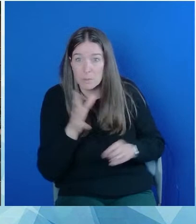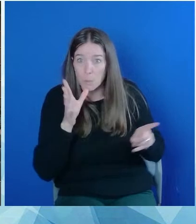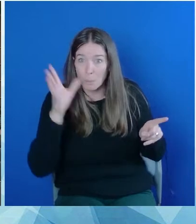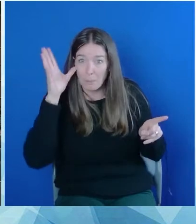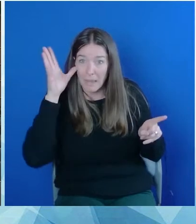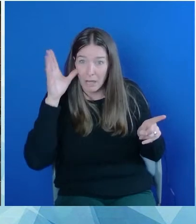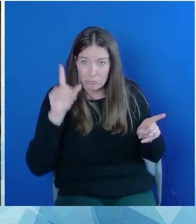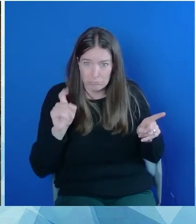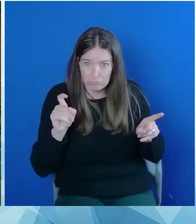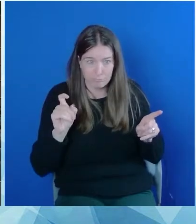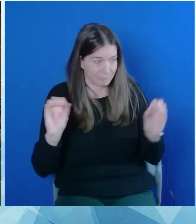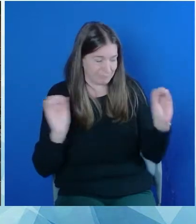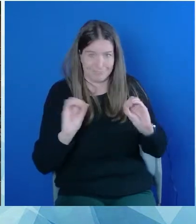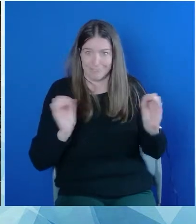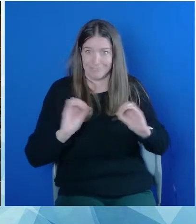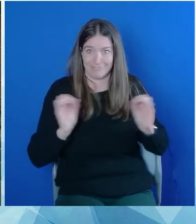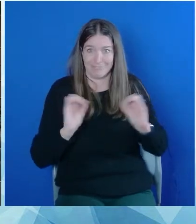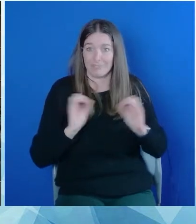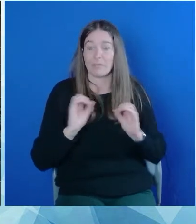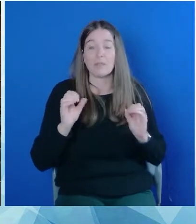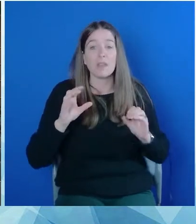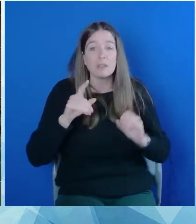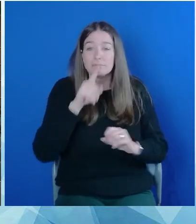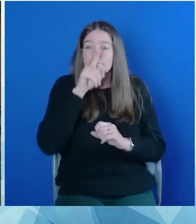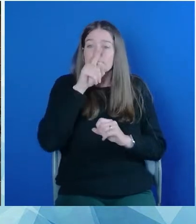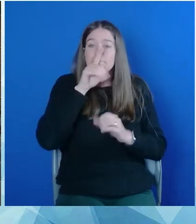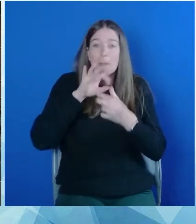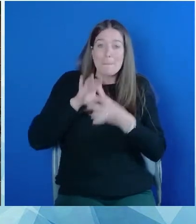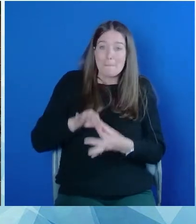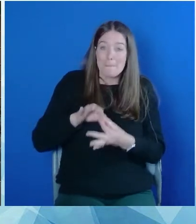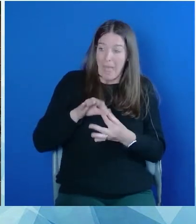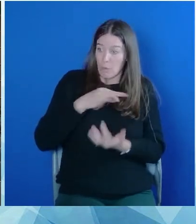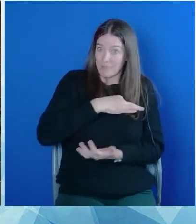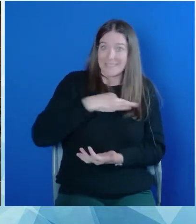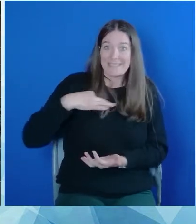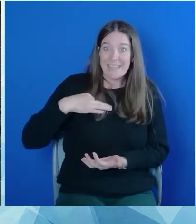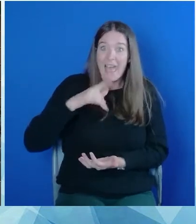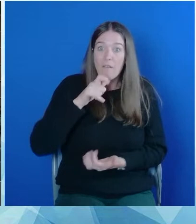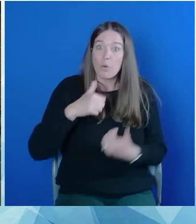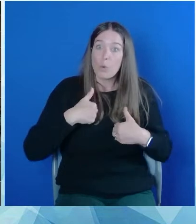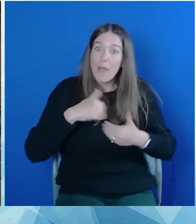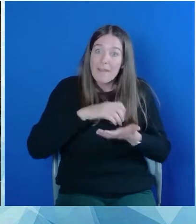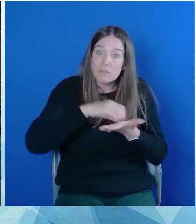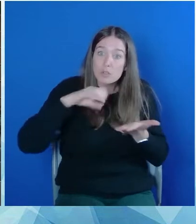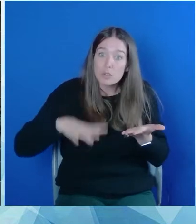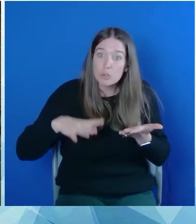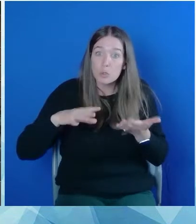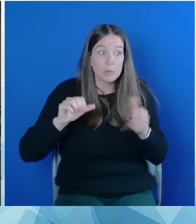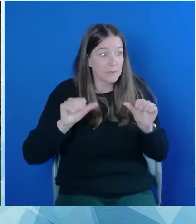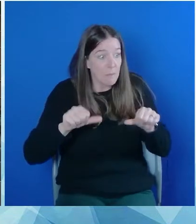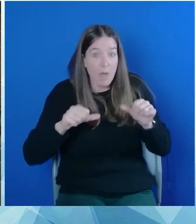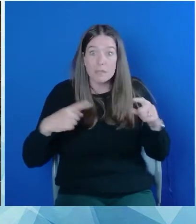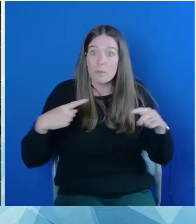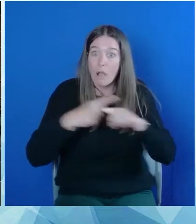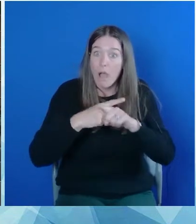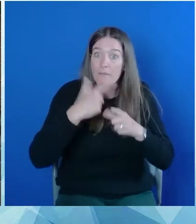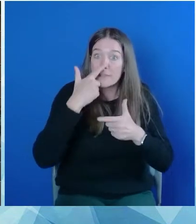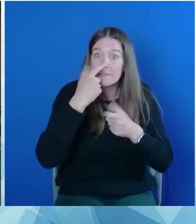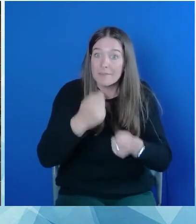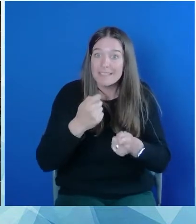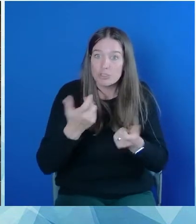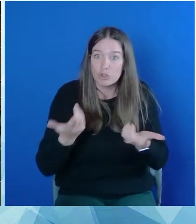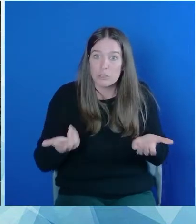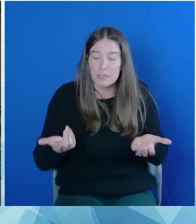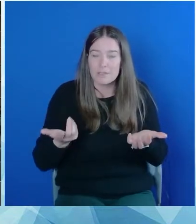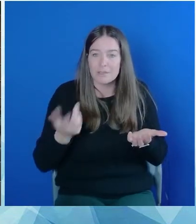policy about staff who have students on this campus and the potential conflict of interest that is caused as a result of their dual role.